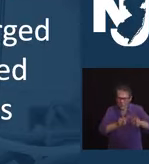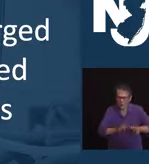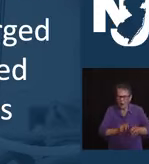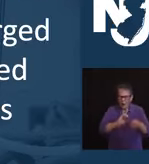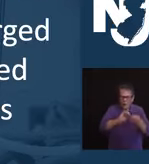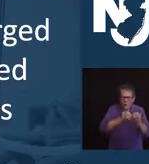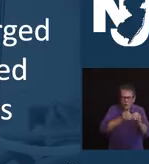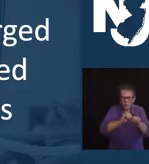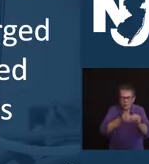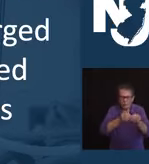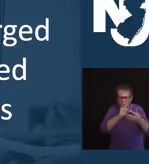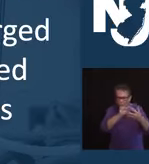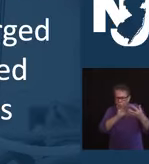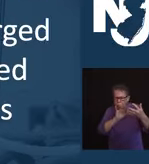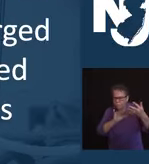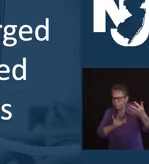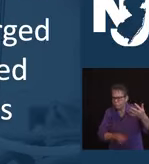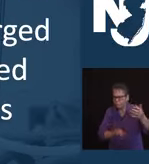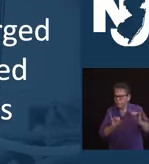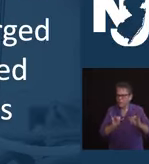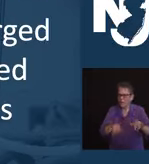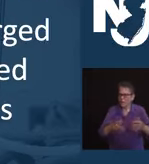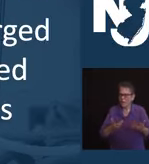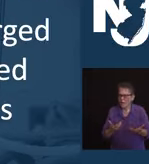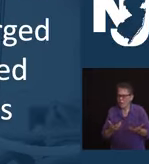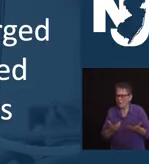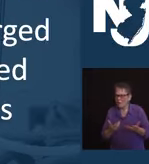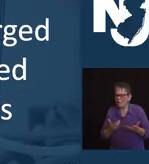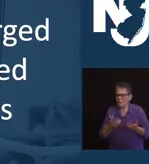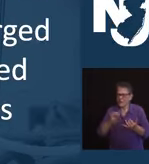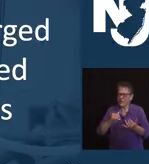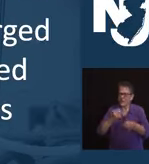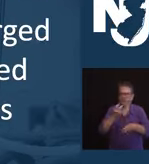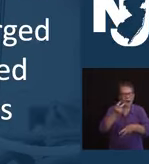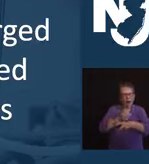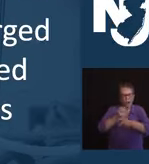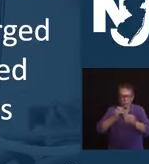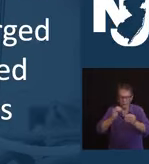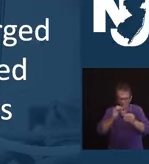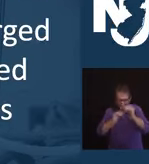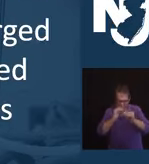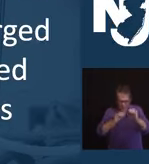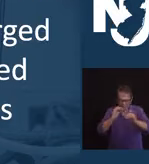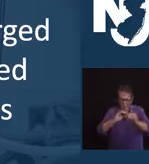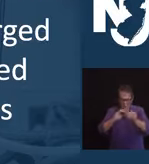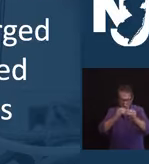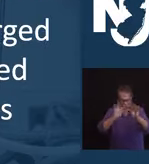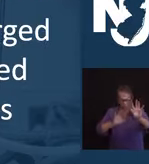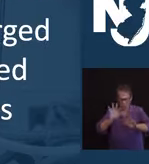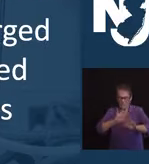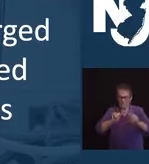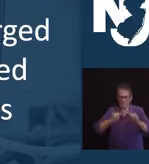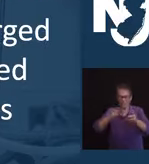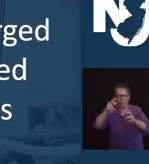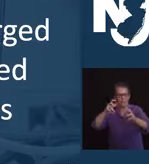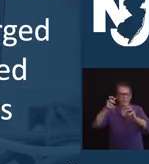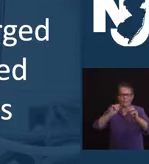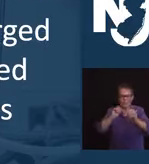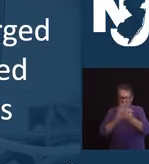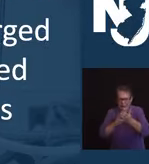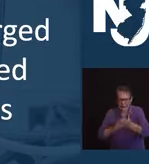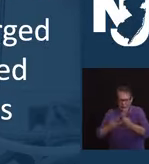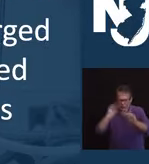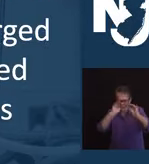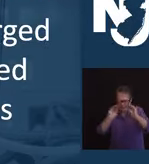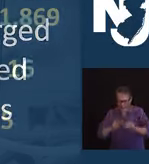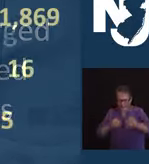the variants of the vaccines colliding almost on top of each other. Having said